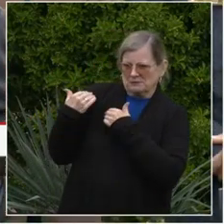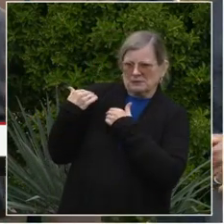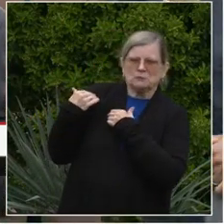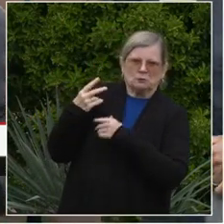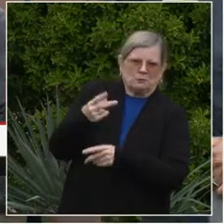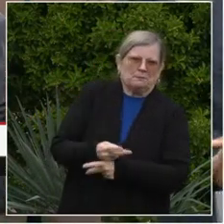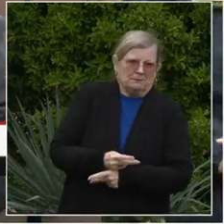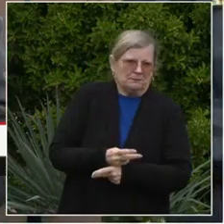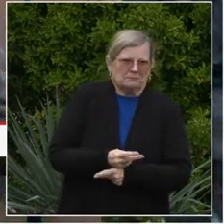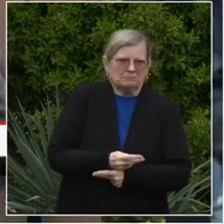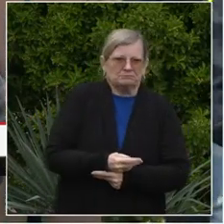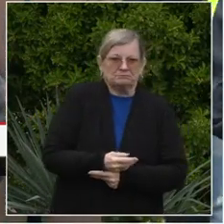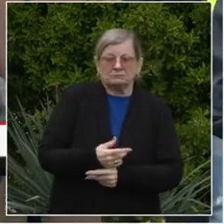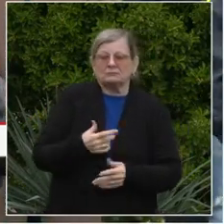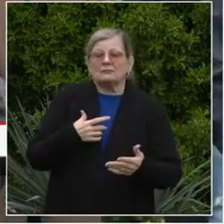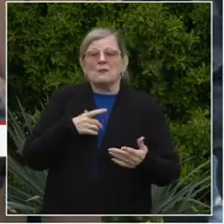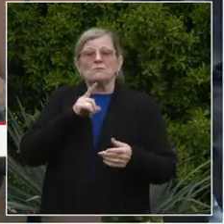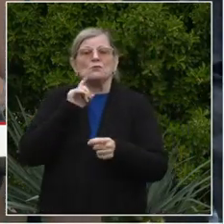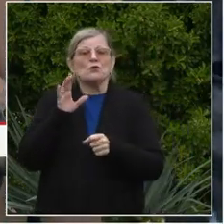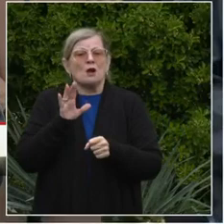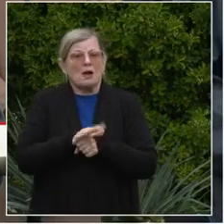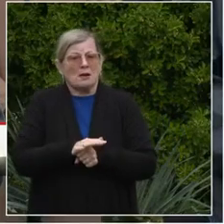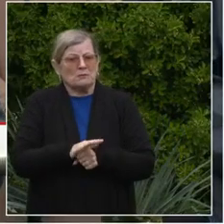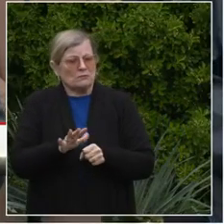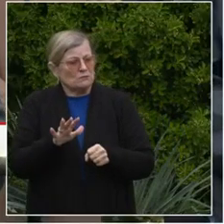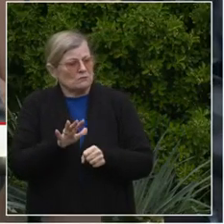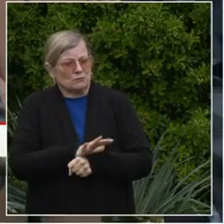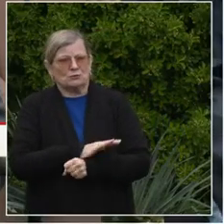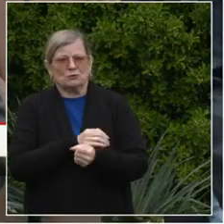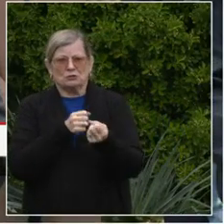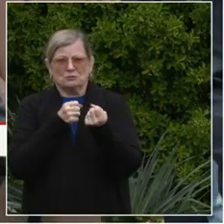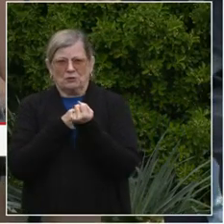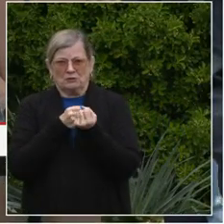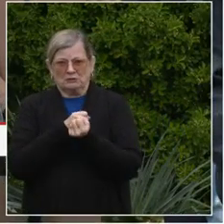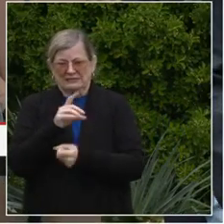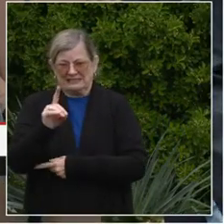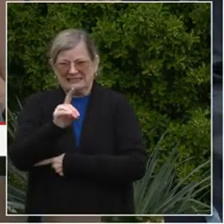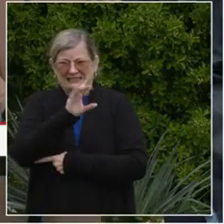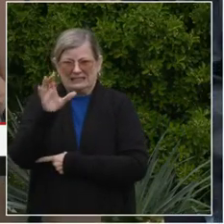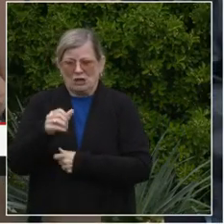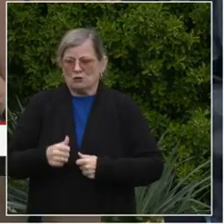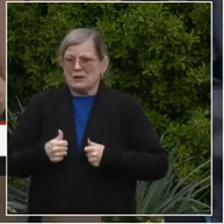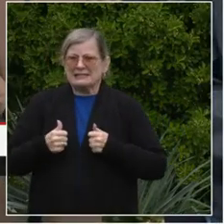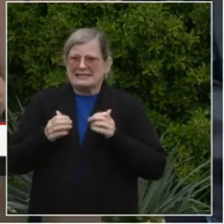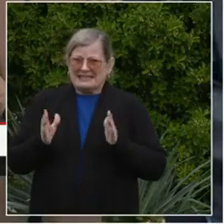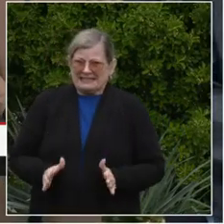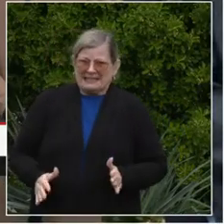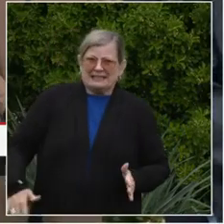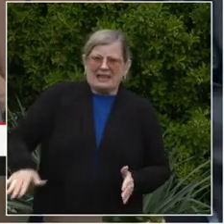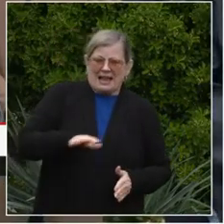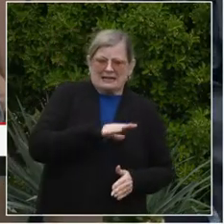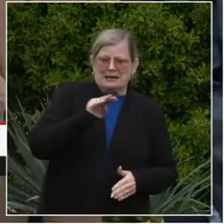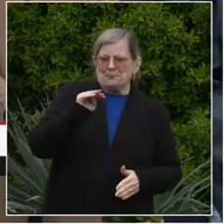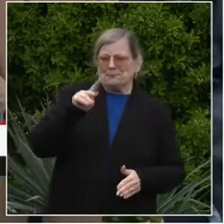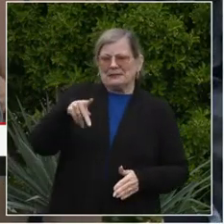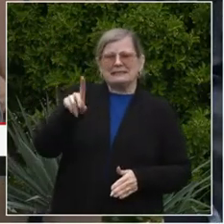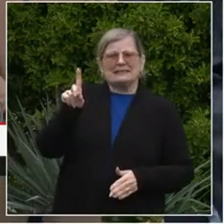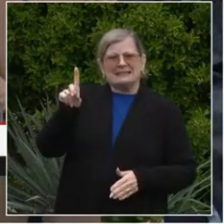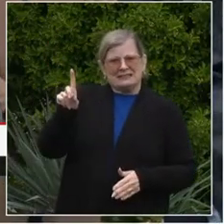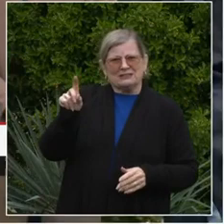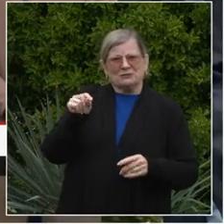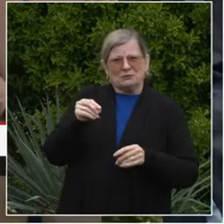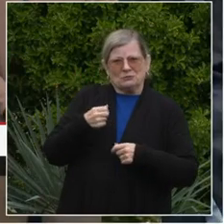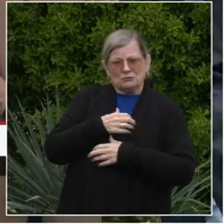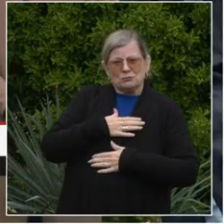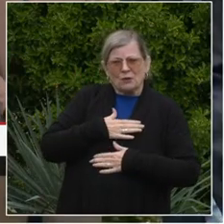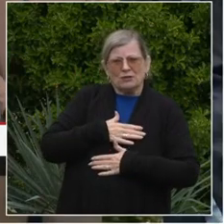I pledge ATF's full support to DC residents and MPD so that you can enjoy a